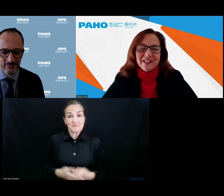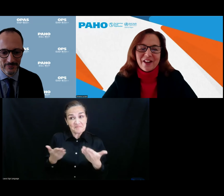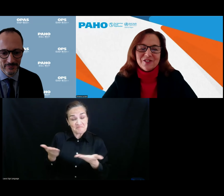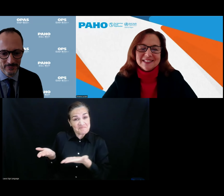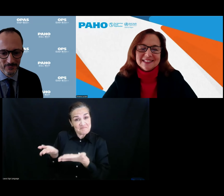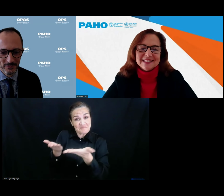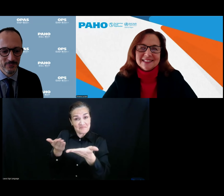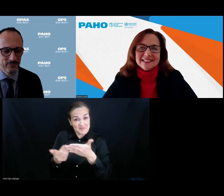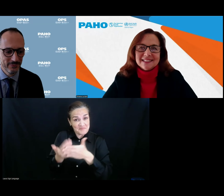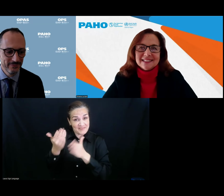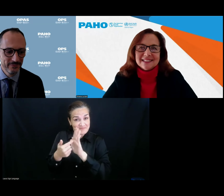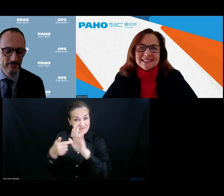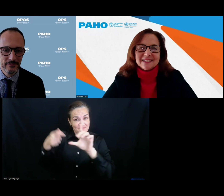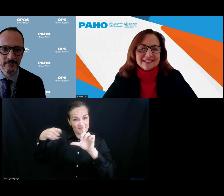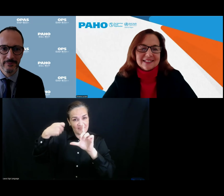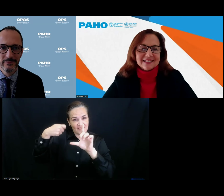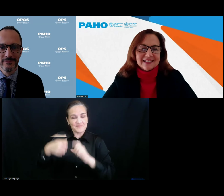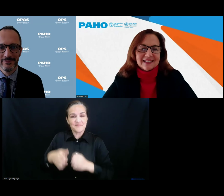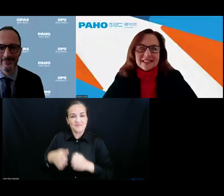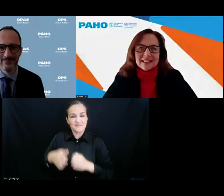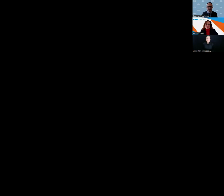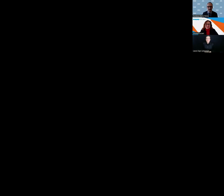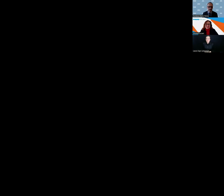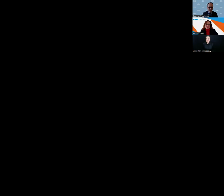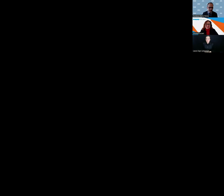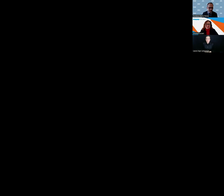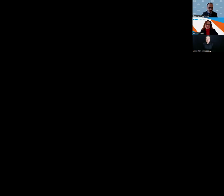el So we webinar. get started.